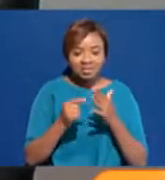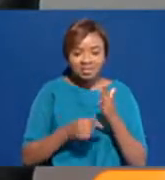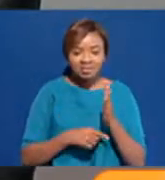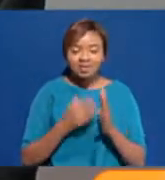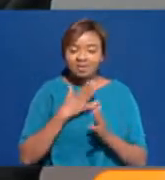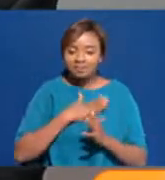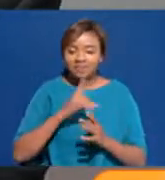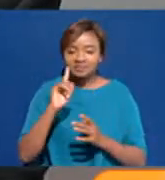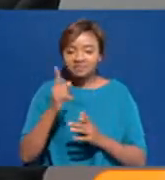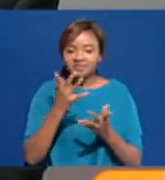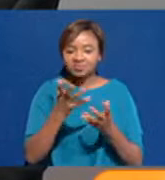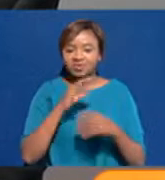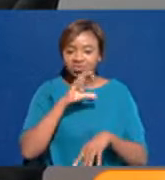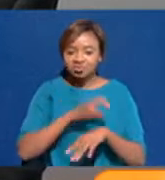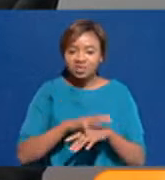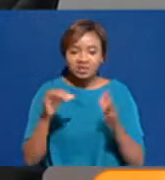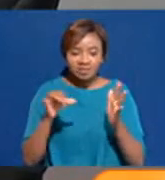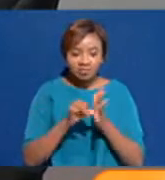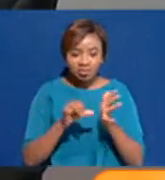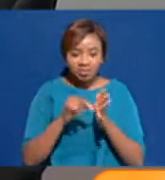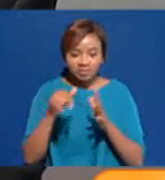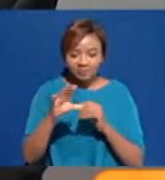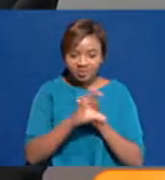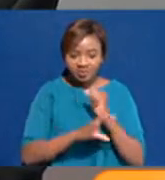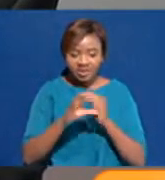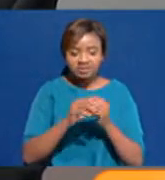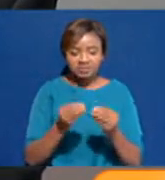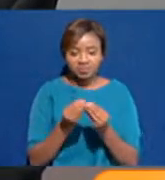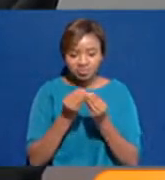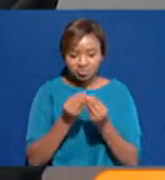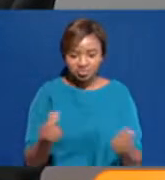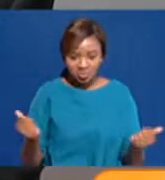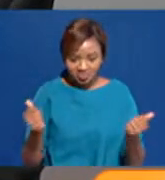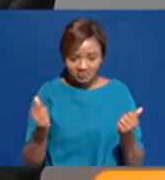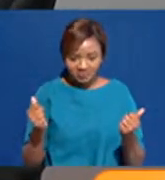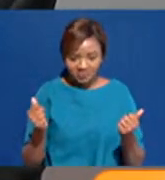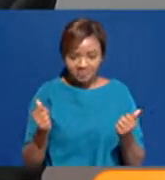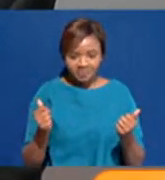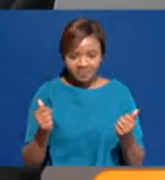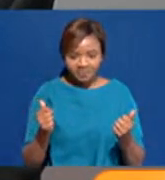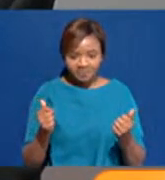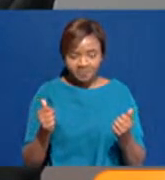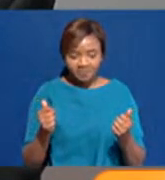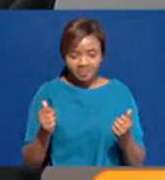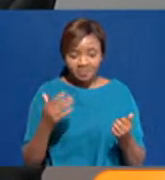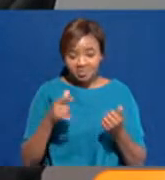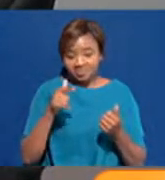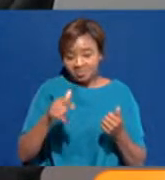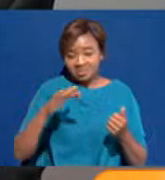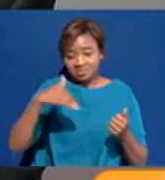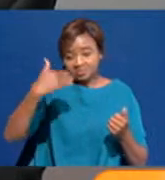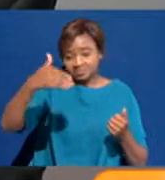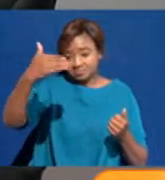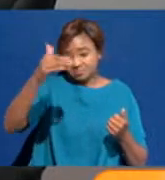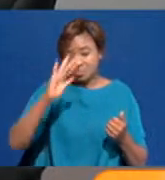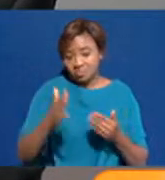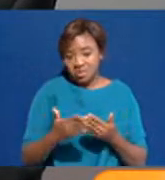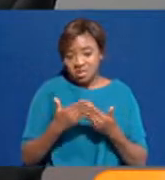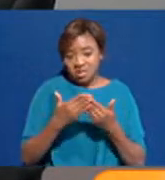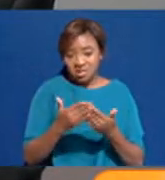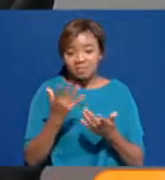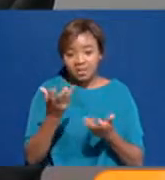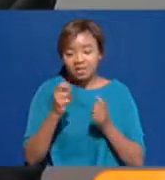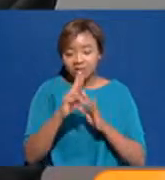the problems of our countries addressed properly. That's maybe a long-term goal for stewardship